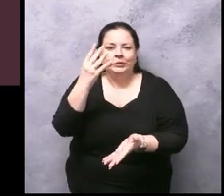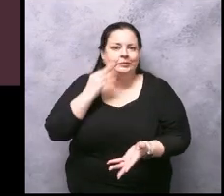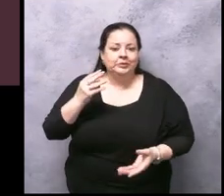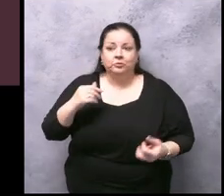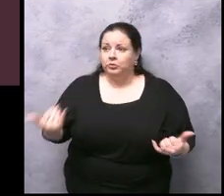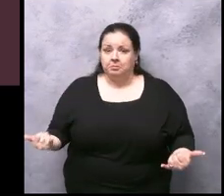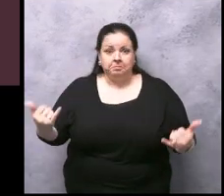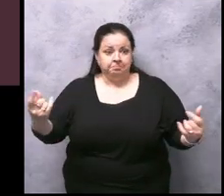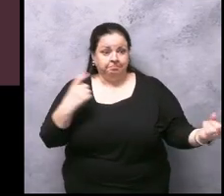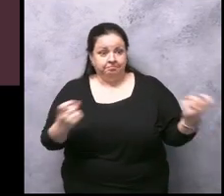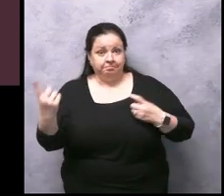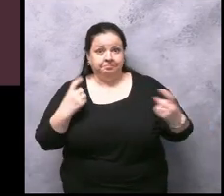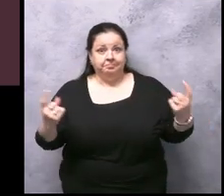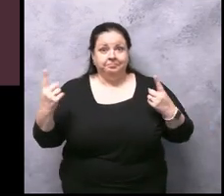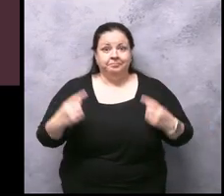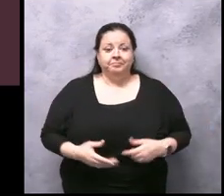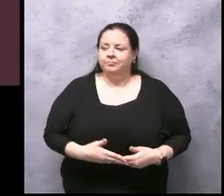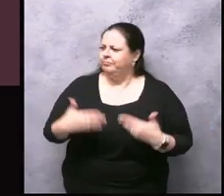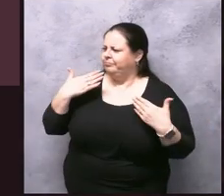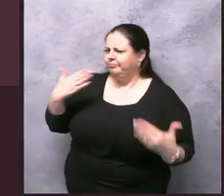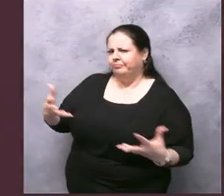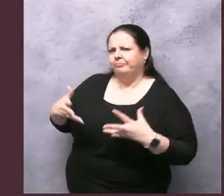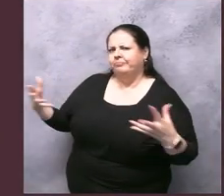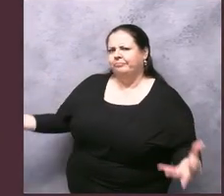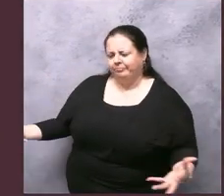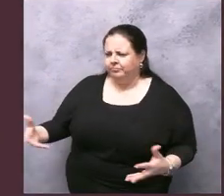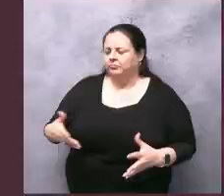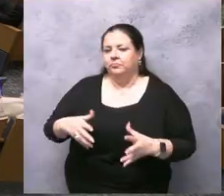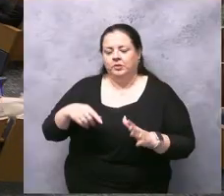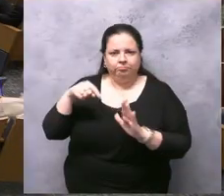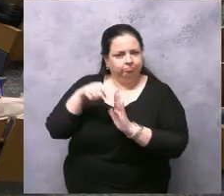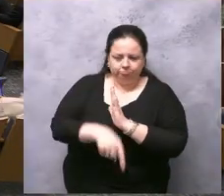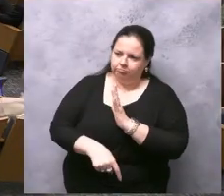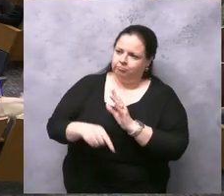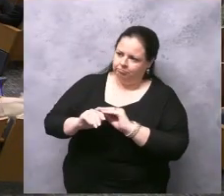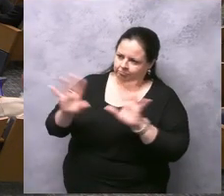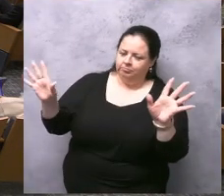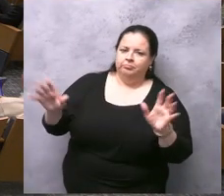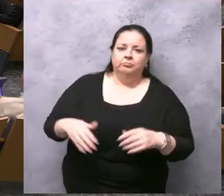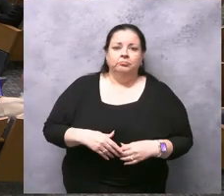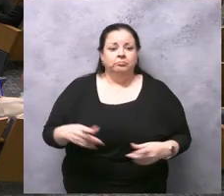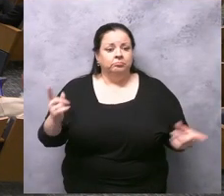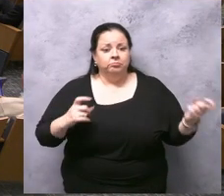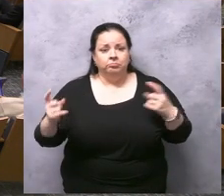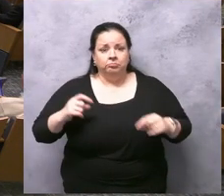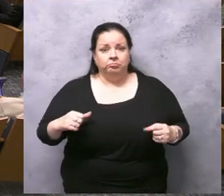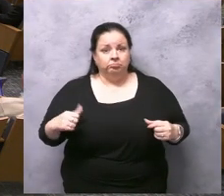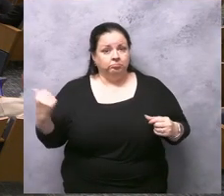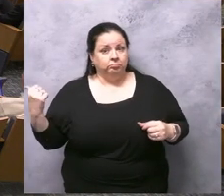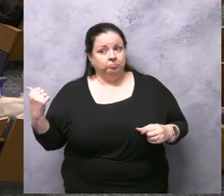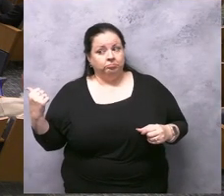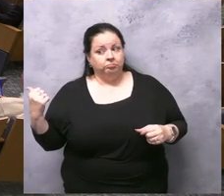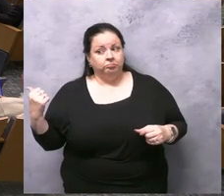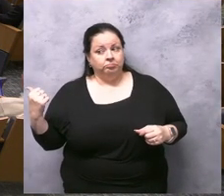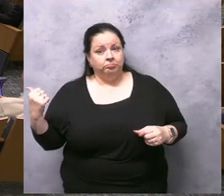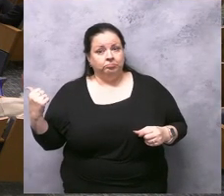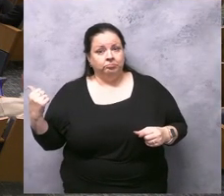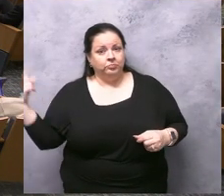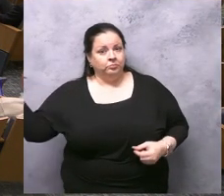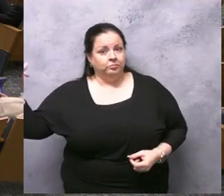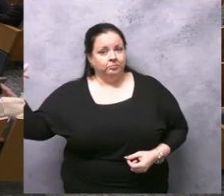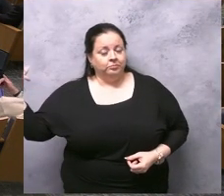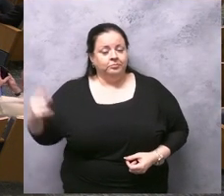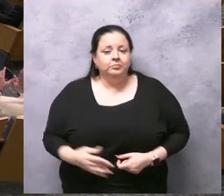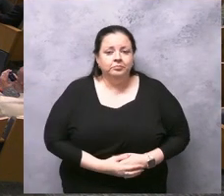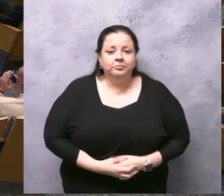questions. Thank you very much. Very thorough presentation. Any questions from the board? Start from the right. I have a question.